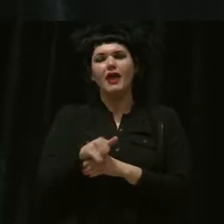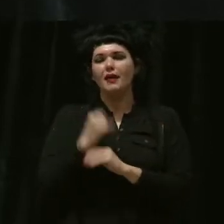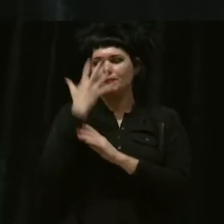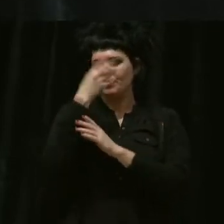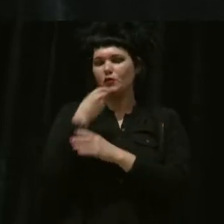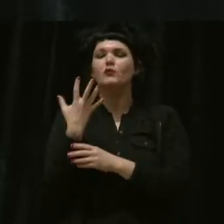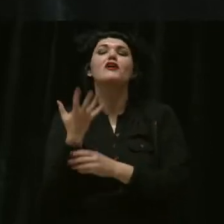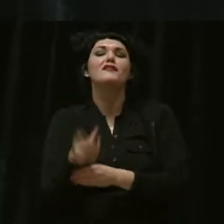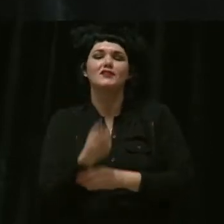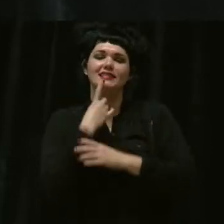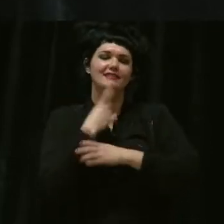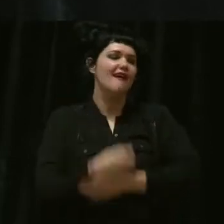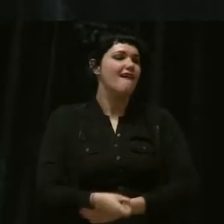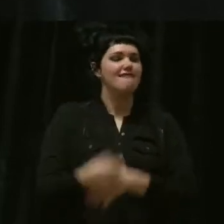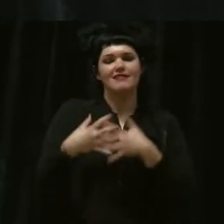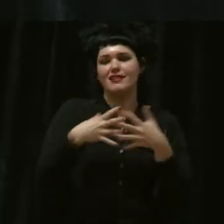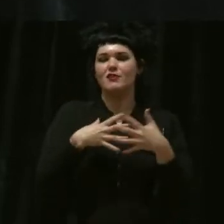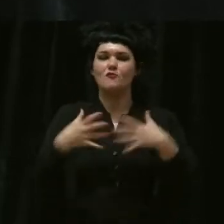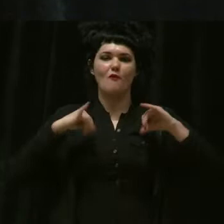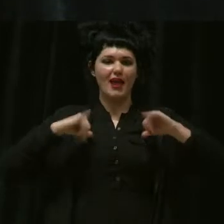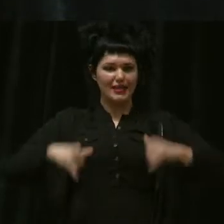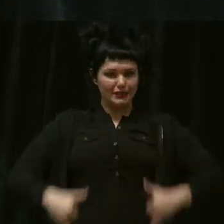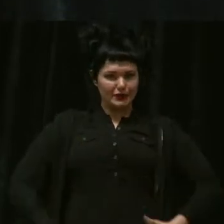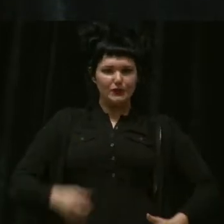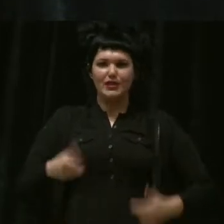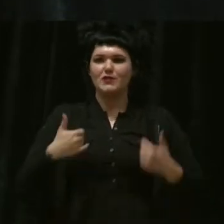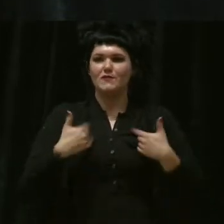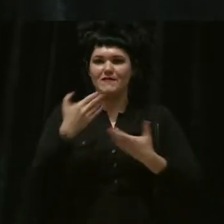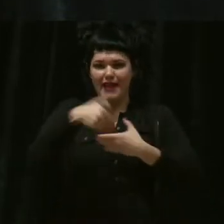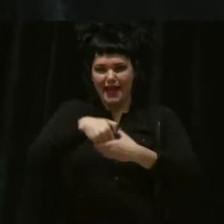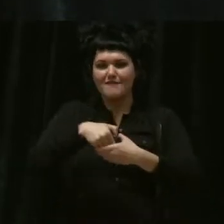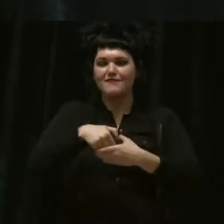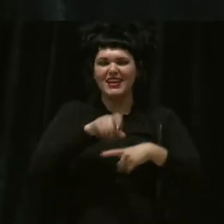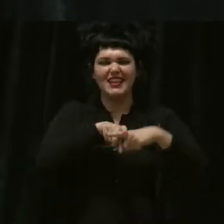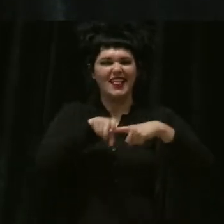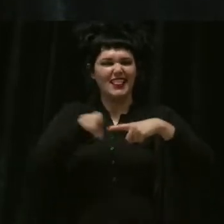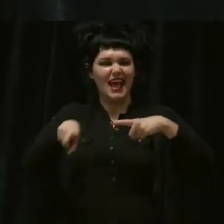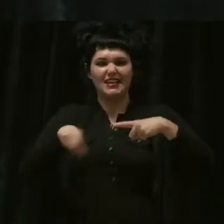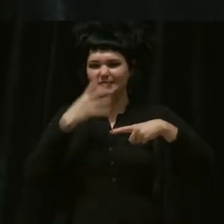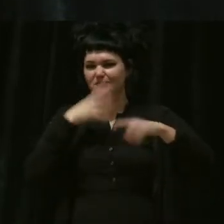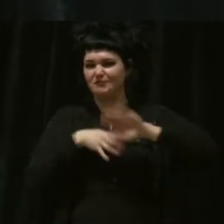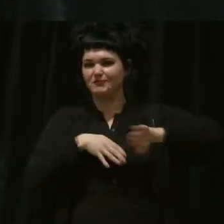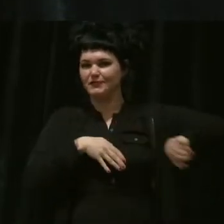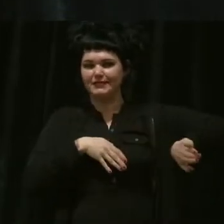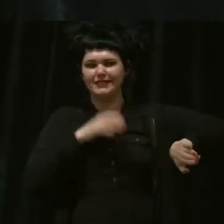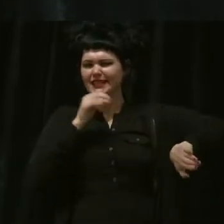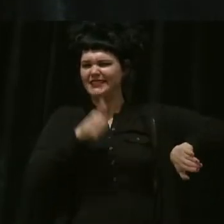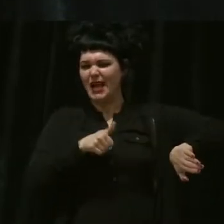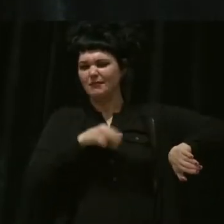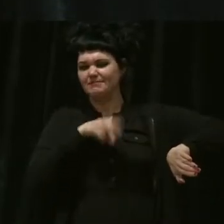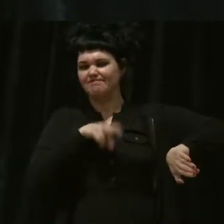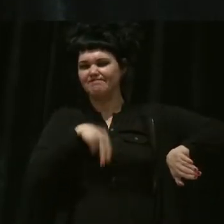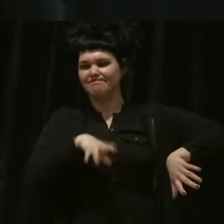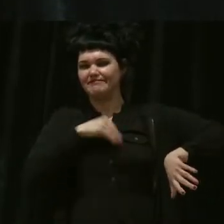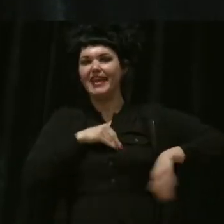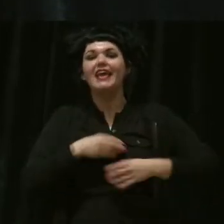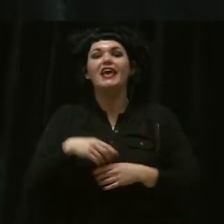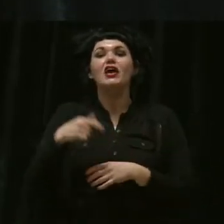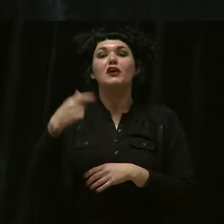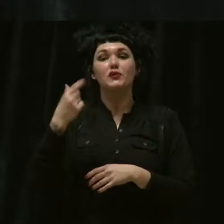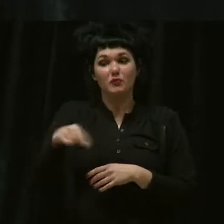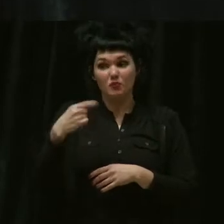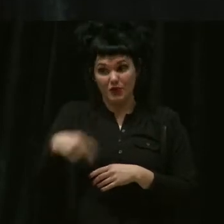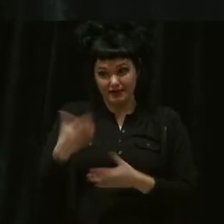and gray suit that you have in your closet. Just might not go over as well. Green could be a problem